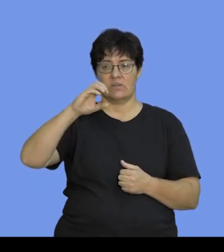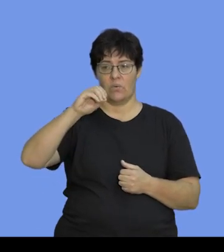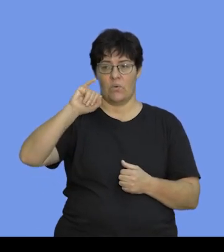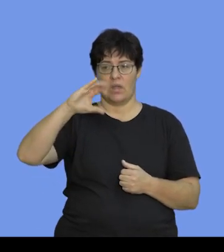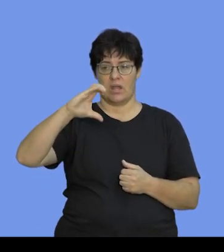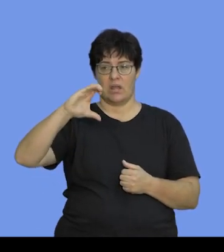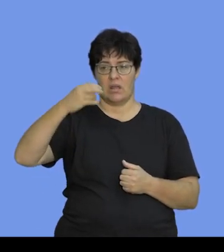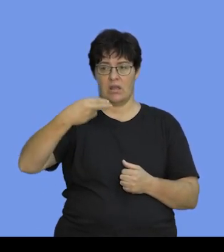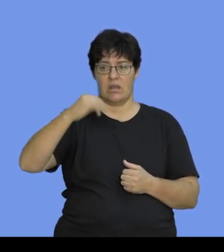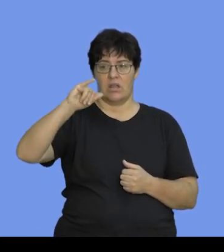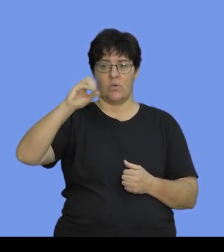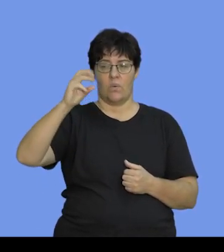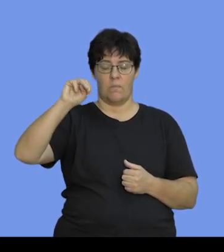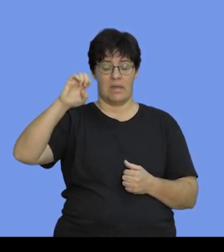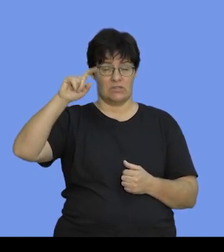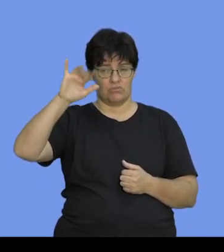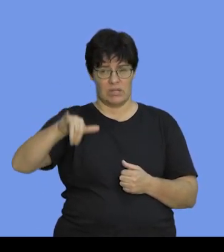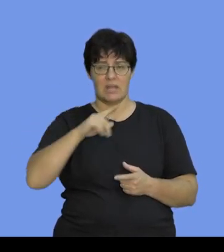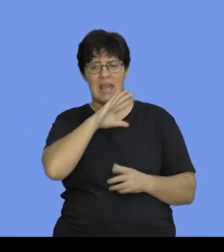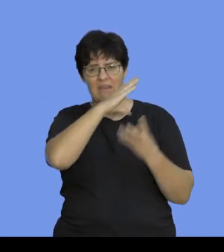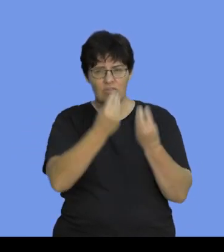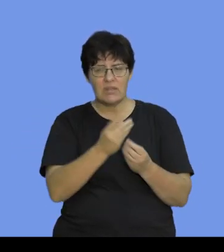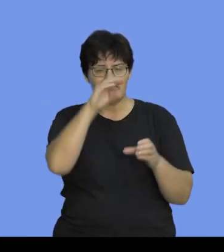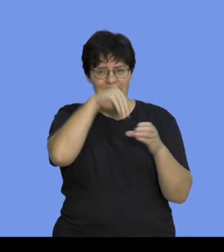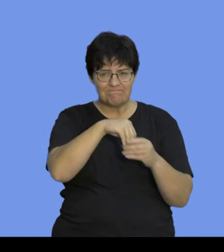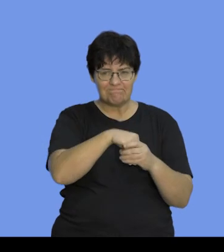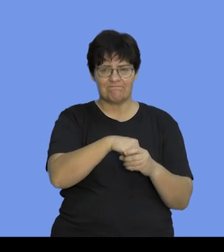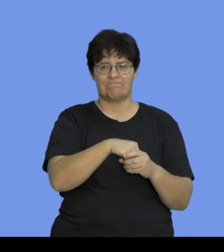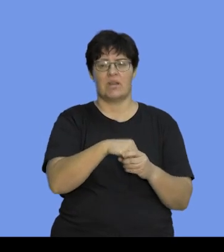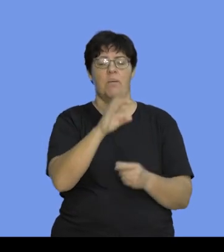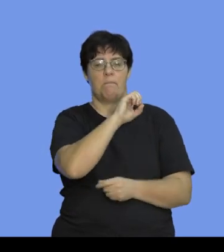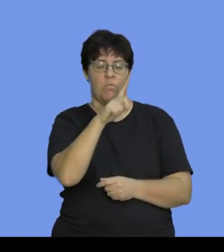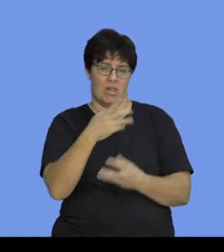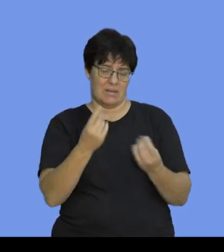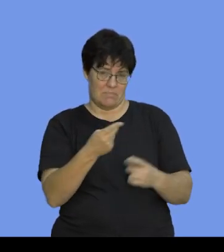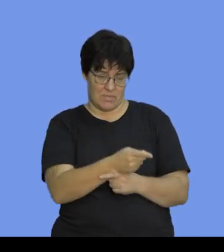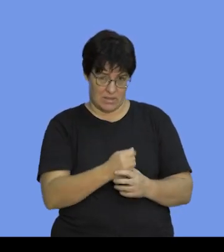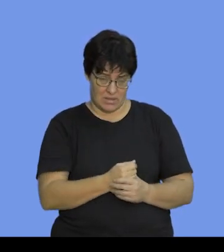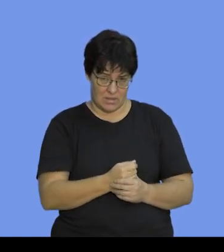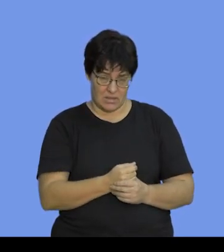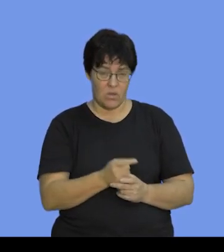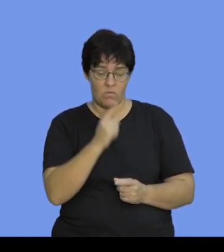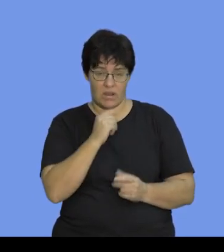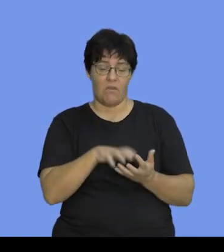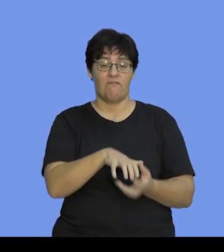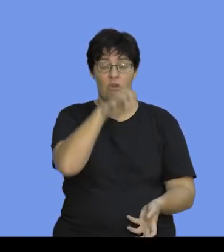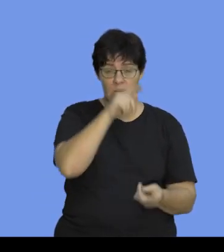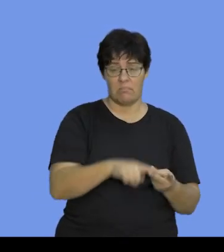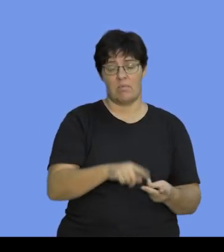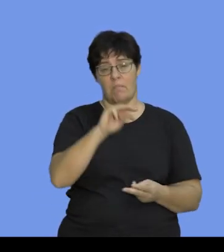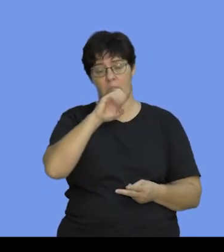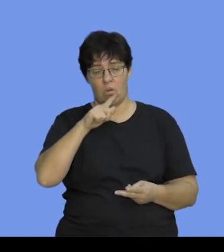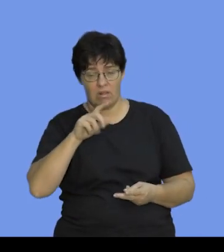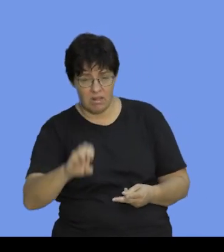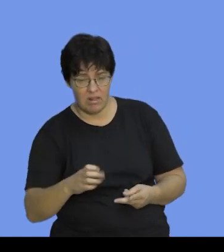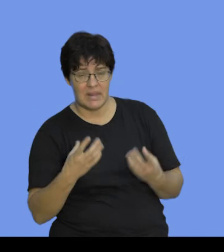stoichiometry? Everything is about the mole, which is the SI unit of quantity of matter. And among concentration, we talk volume,